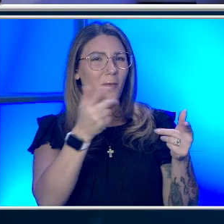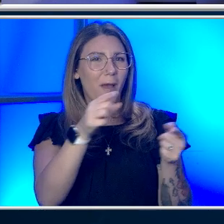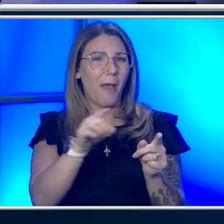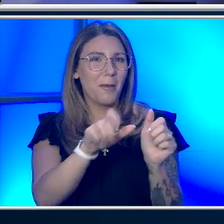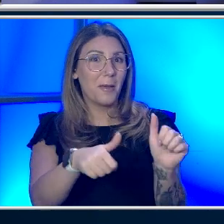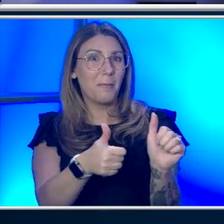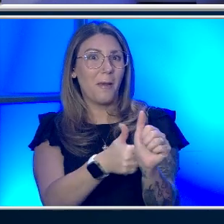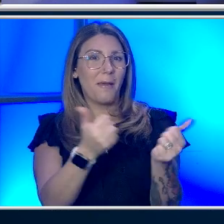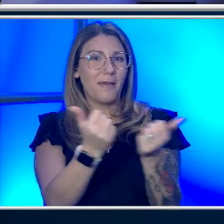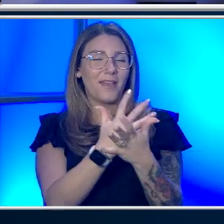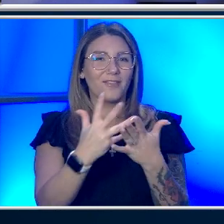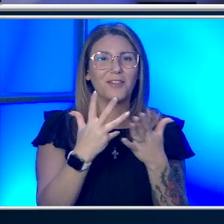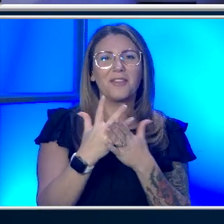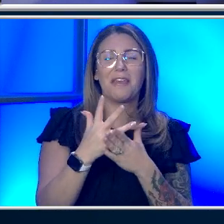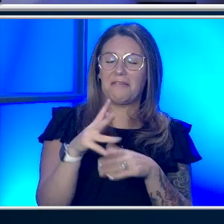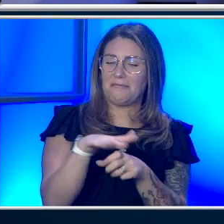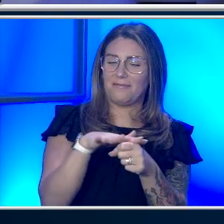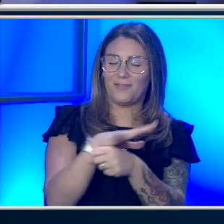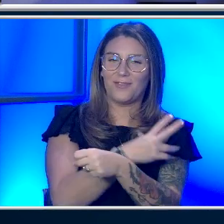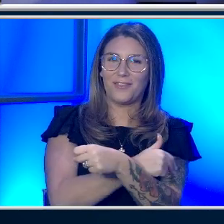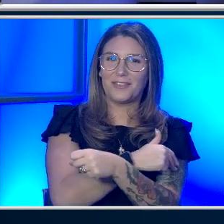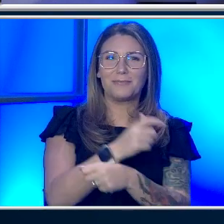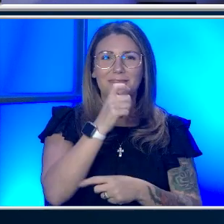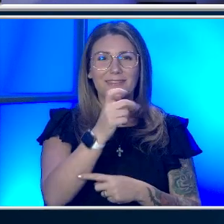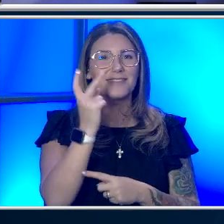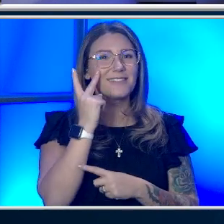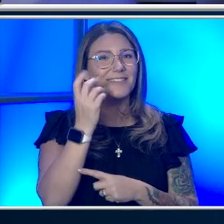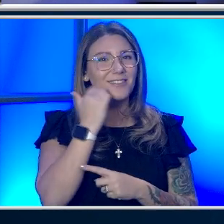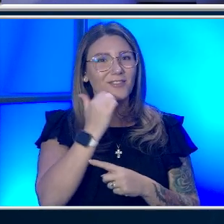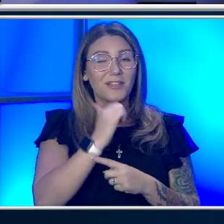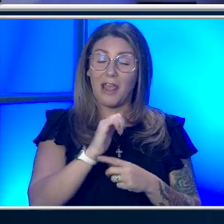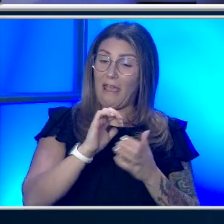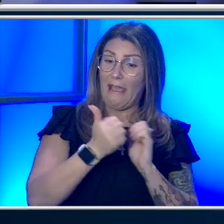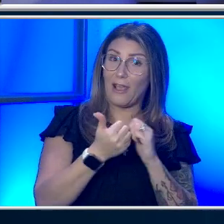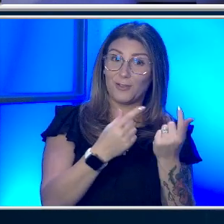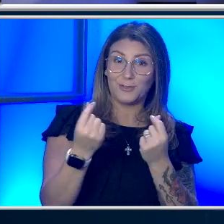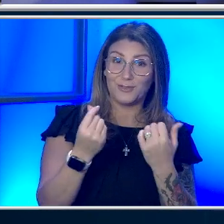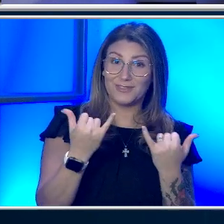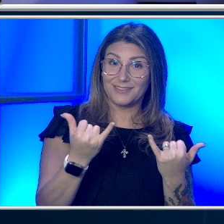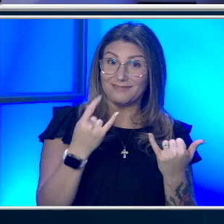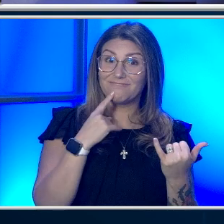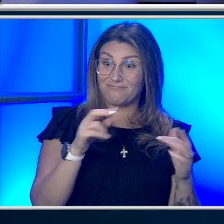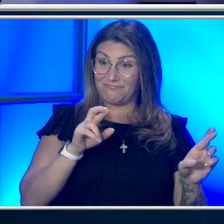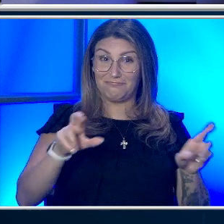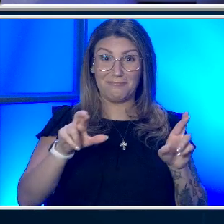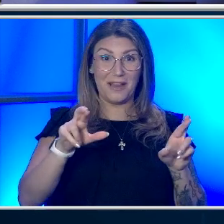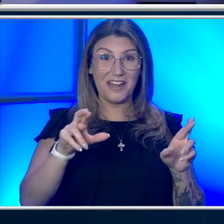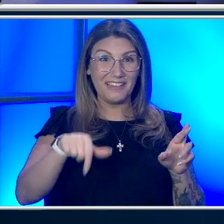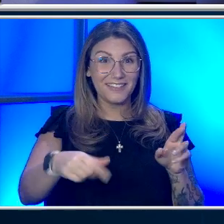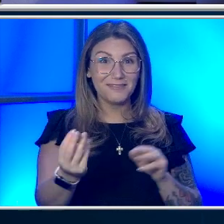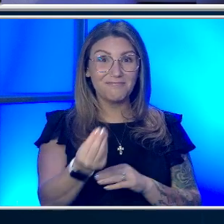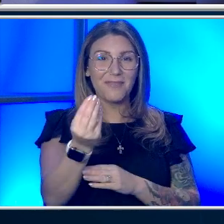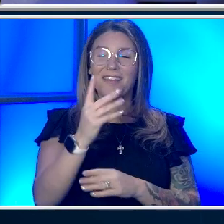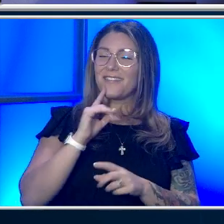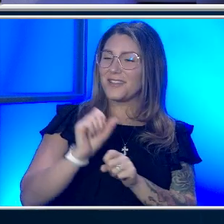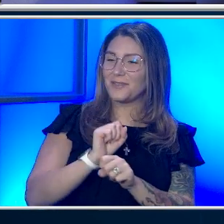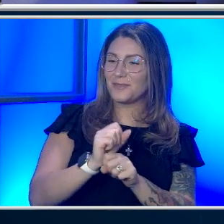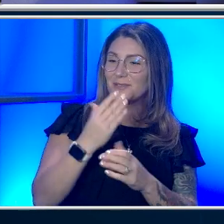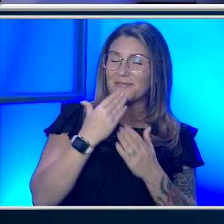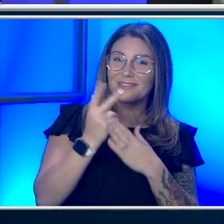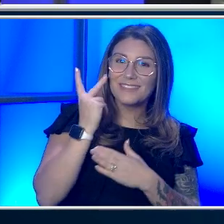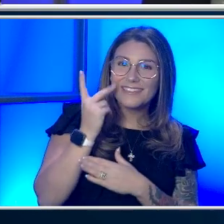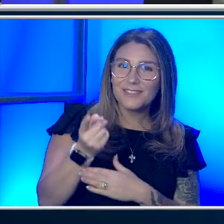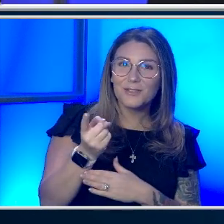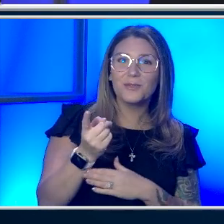really get to see every day. How are you guys doing today? Great. Up and going on this Monday? Absolutely. All right. Good to see you. Chelsea, good to see you, because I want to start with